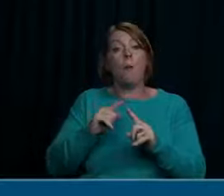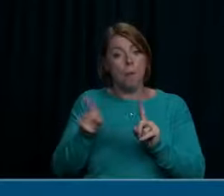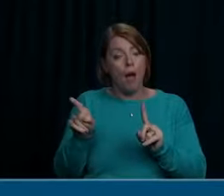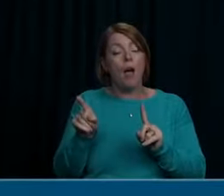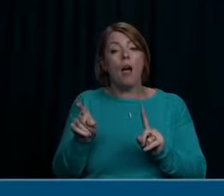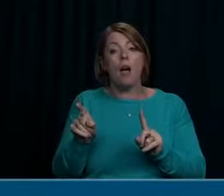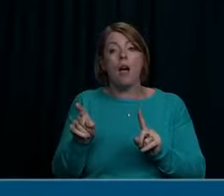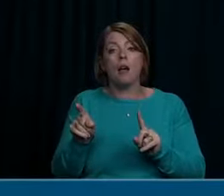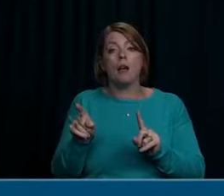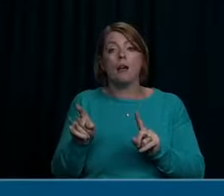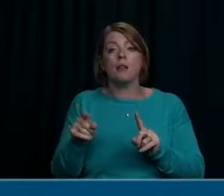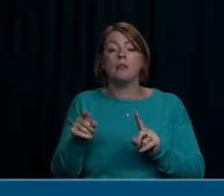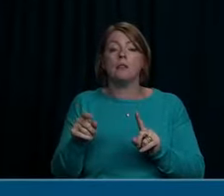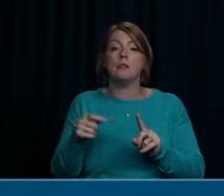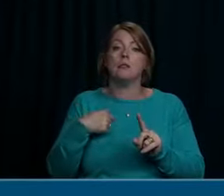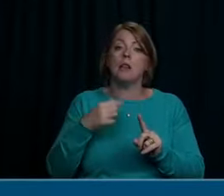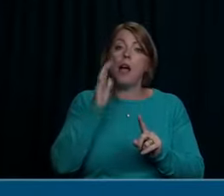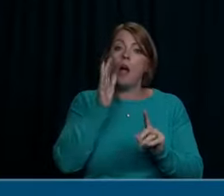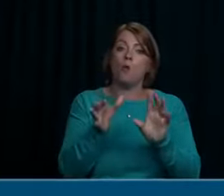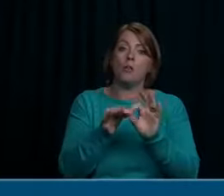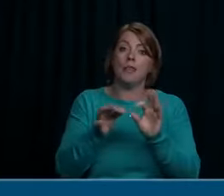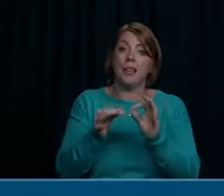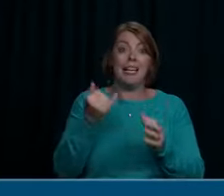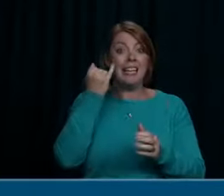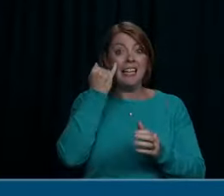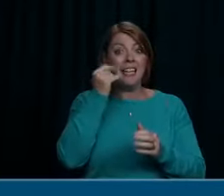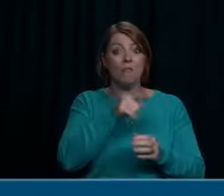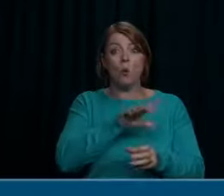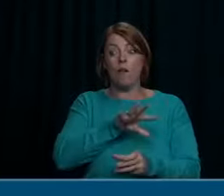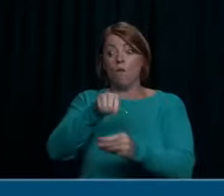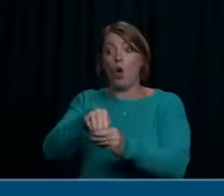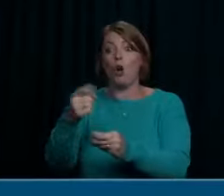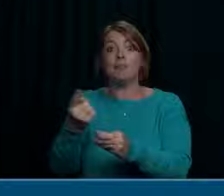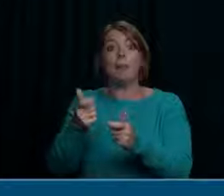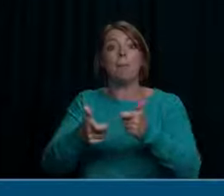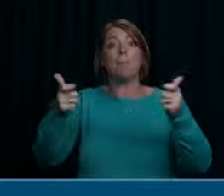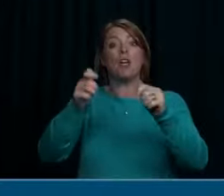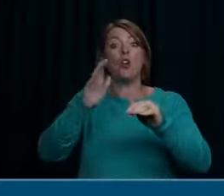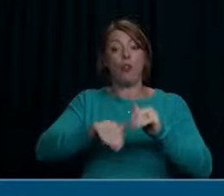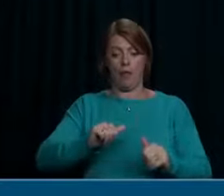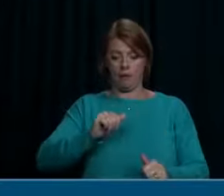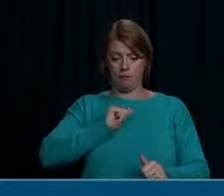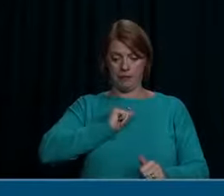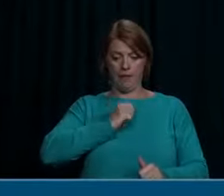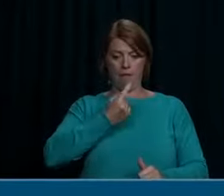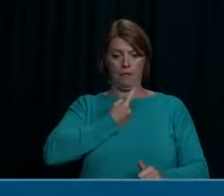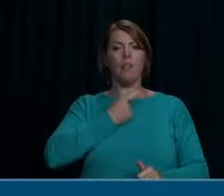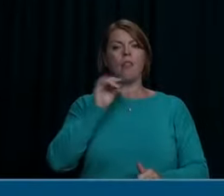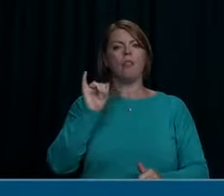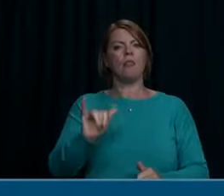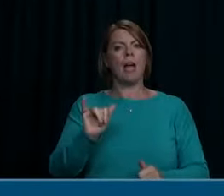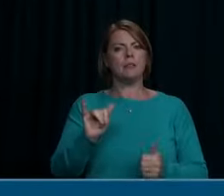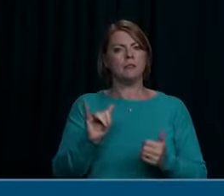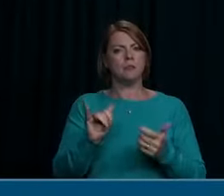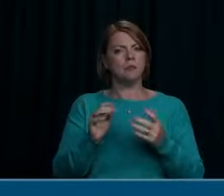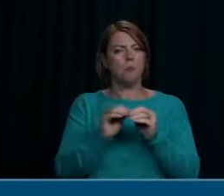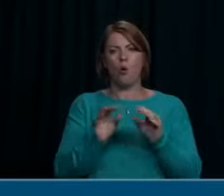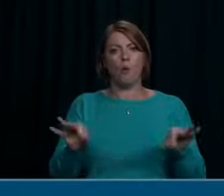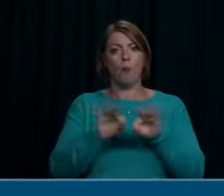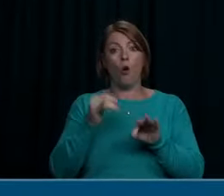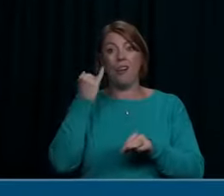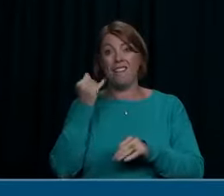that being a part of something that's greater than yourself is more important than anything else. If that's all Eli Crane has to come at